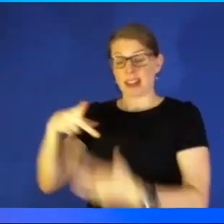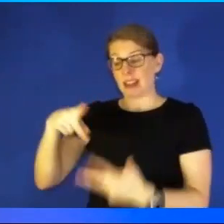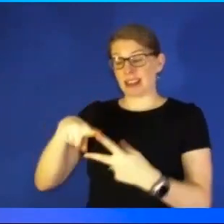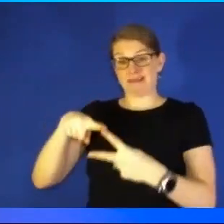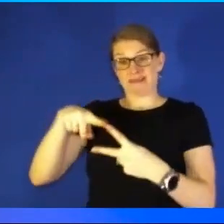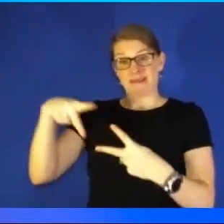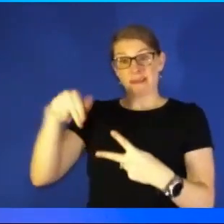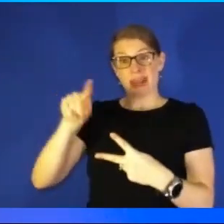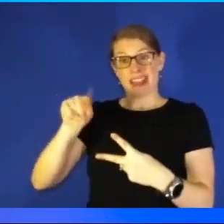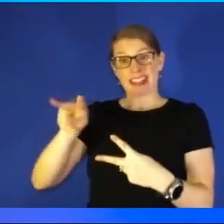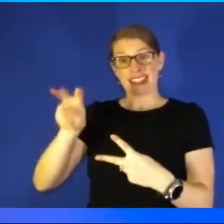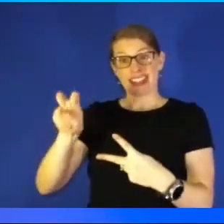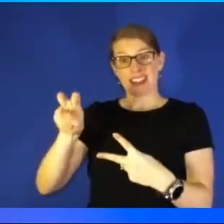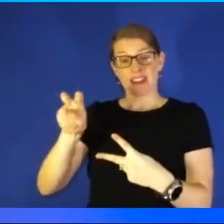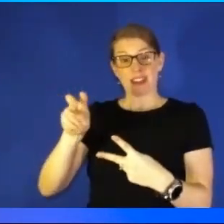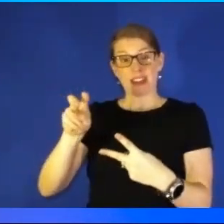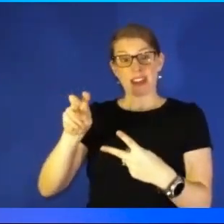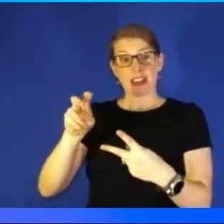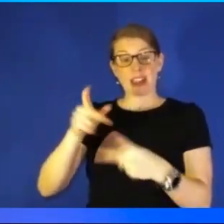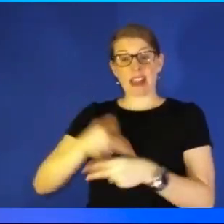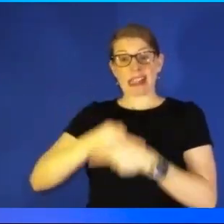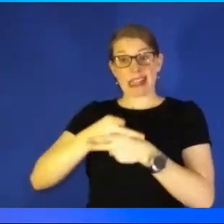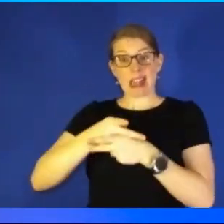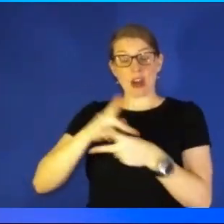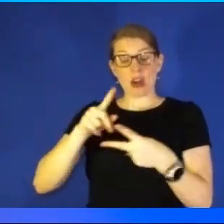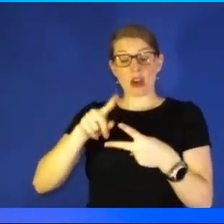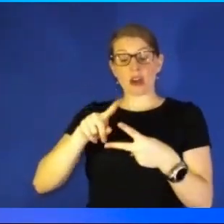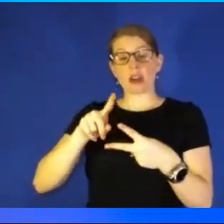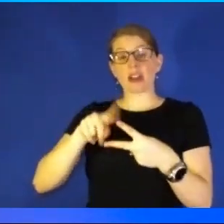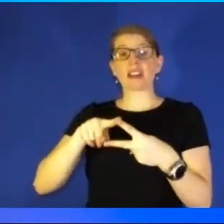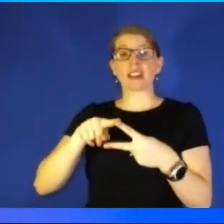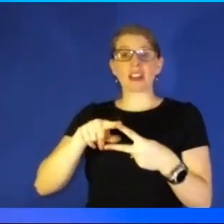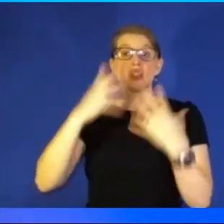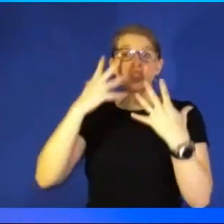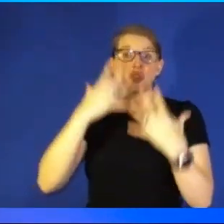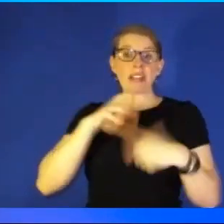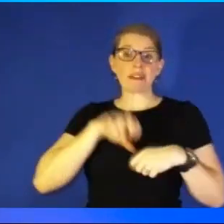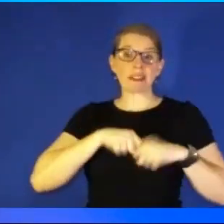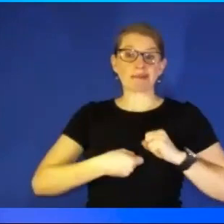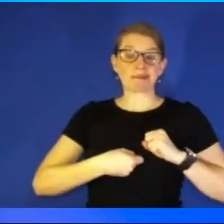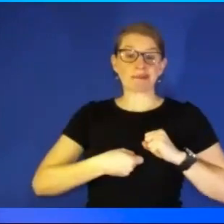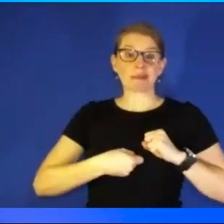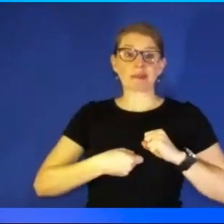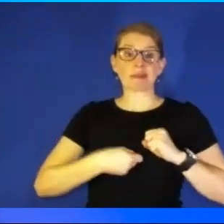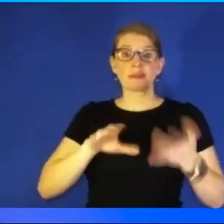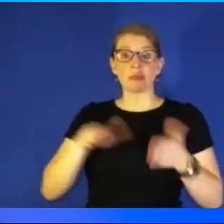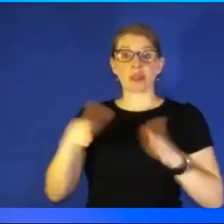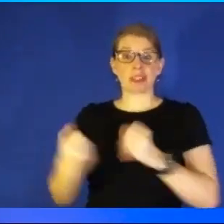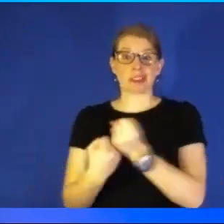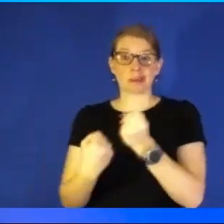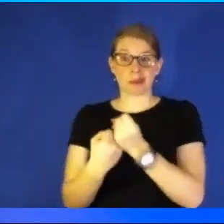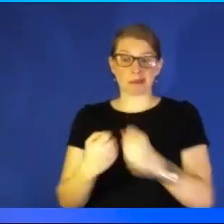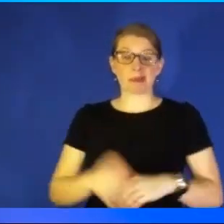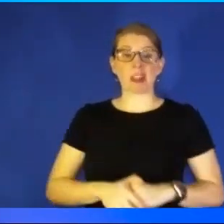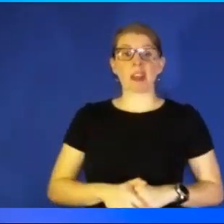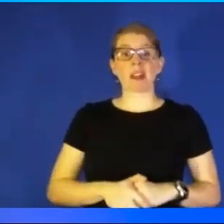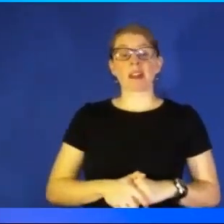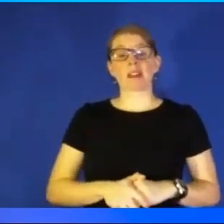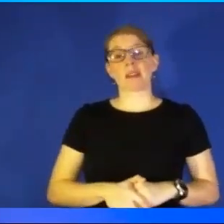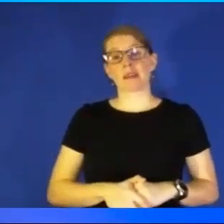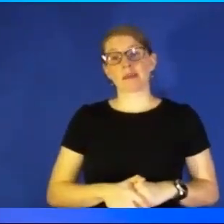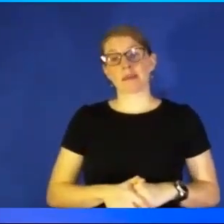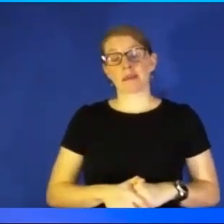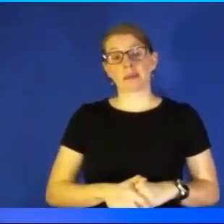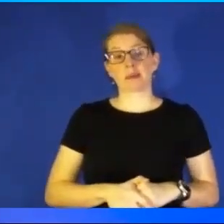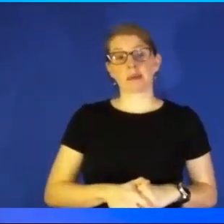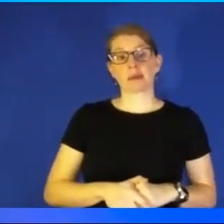lot with grief and bereavement support and utilizing our community partners such as Turning Point, Solace House,